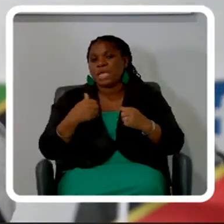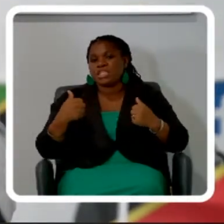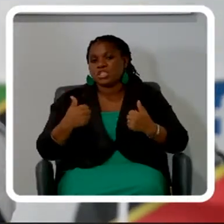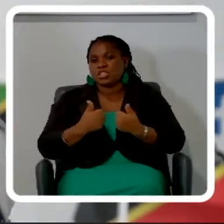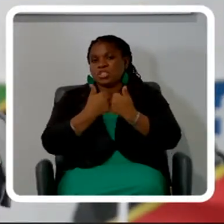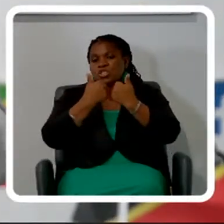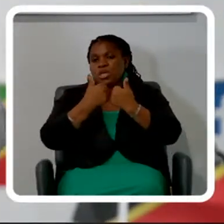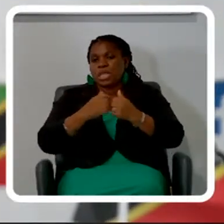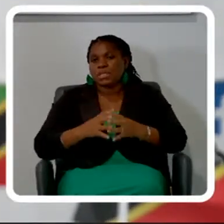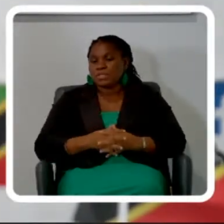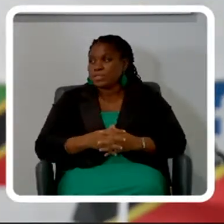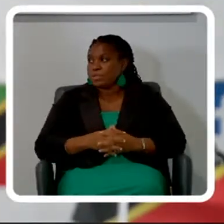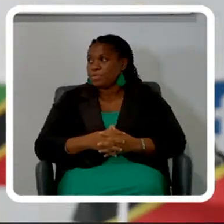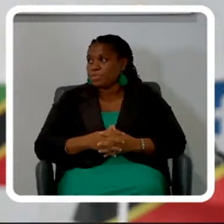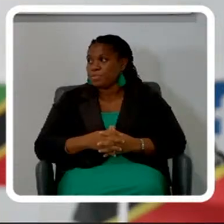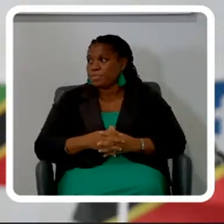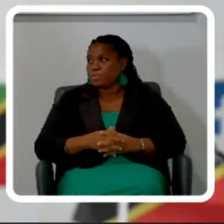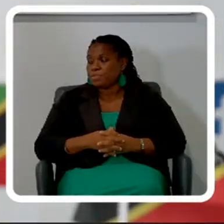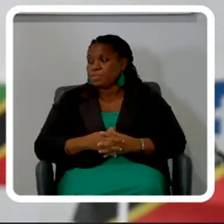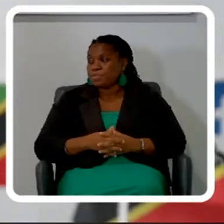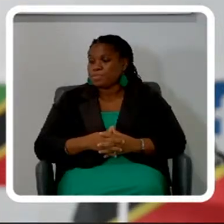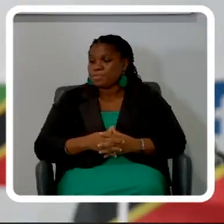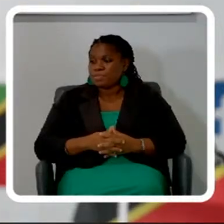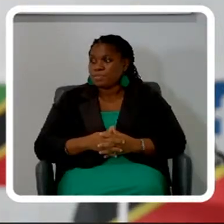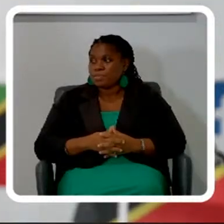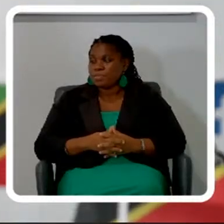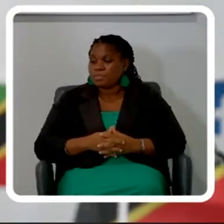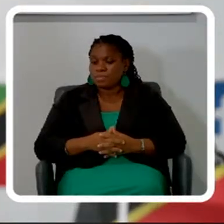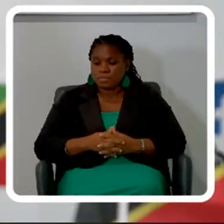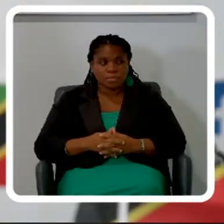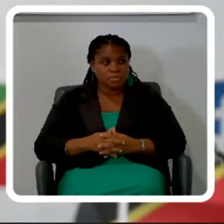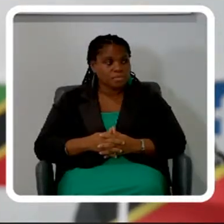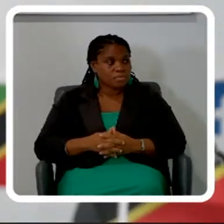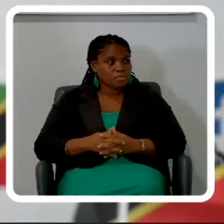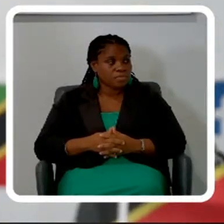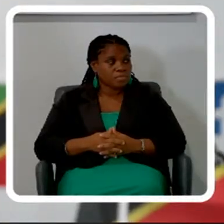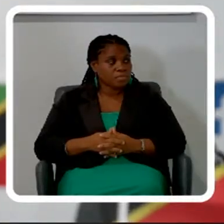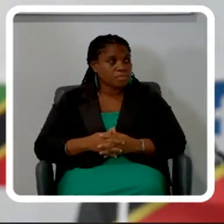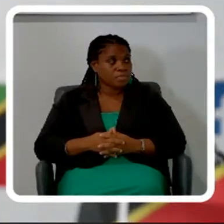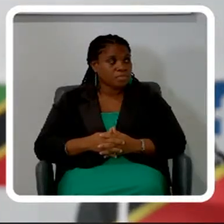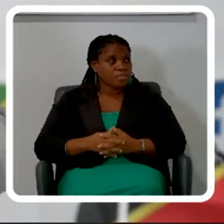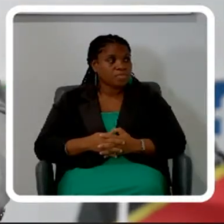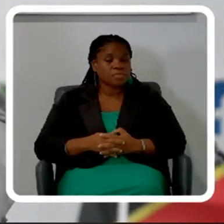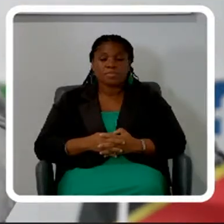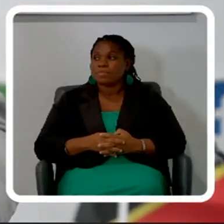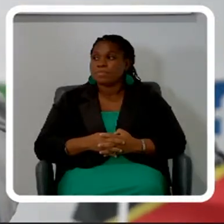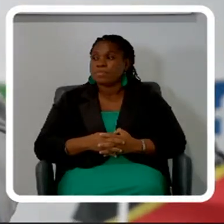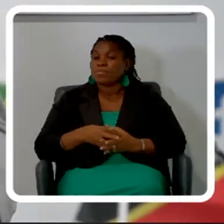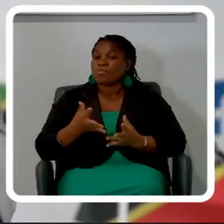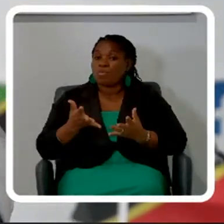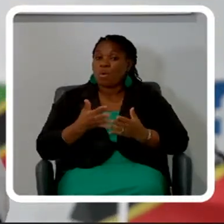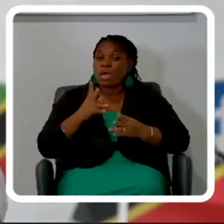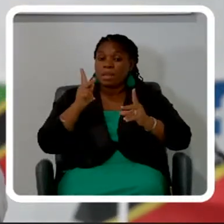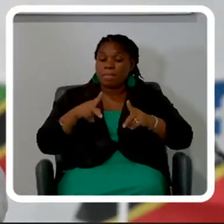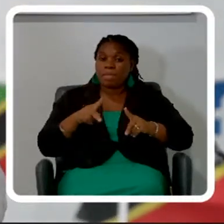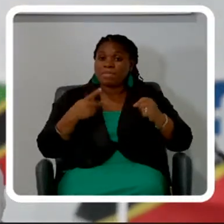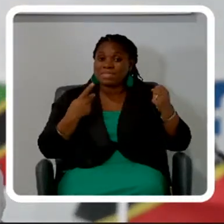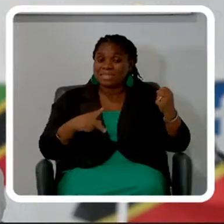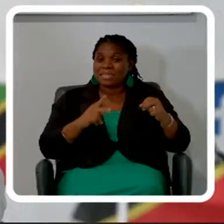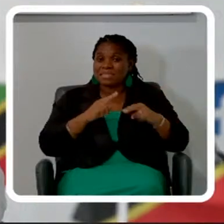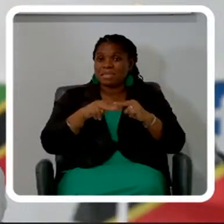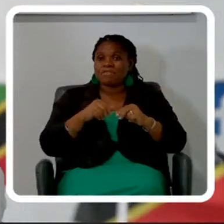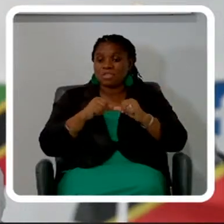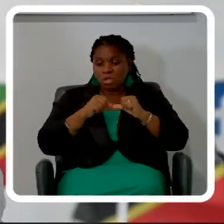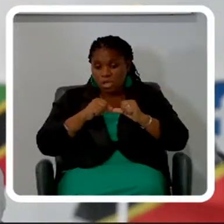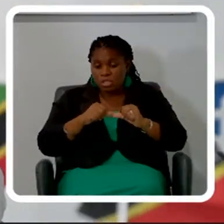But nonetheless, I want to thank those who have worked hard to let the people of St. Kitts and Nevis know that we continue to work hard to make sure that we create the